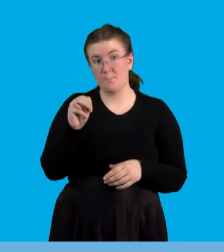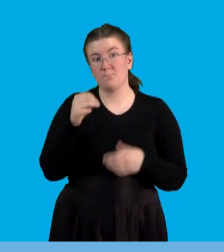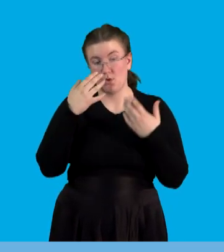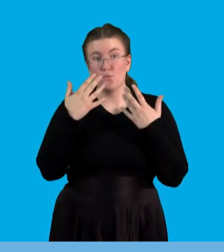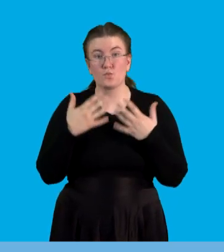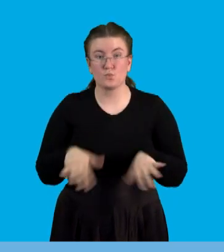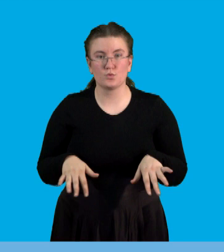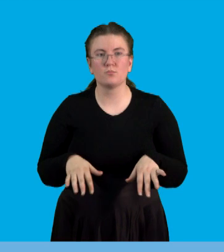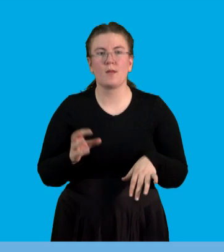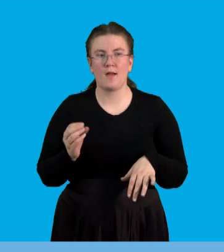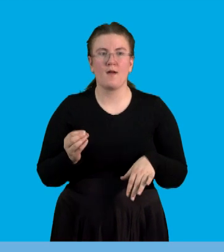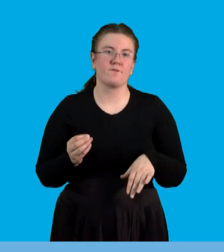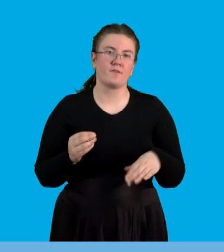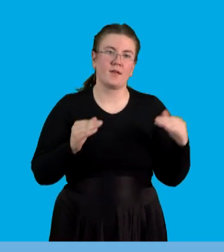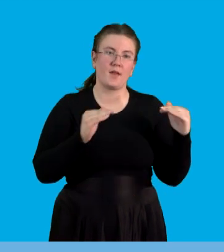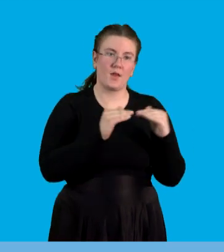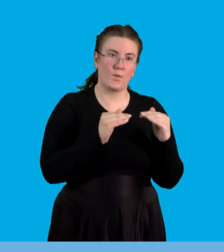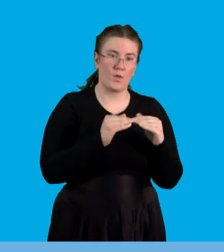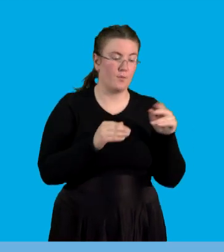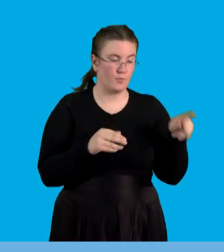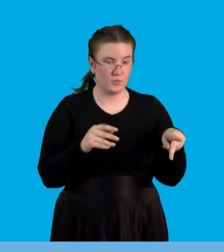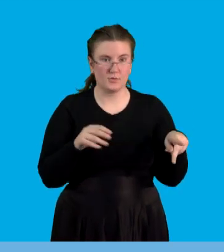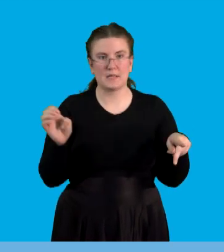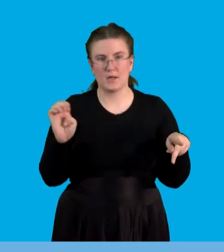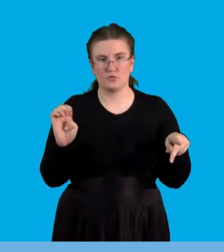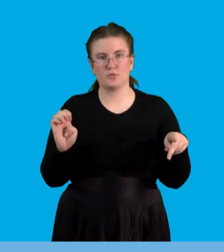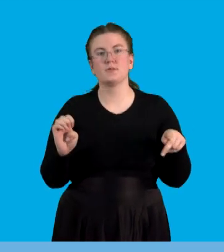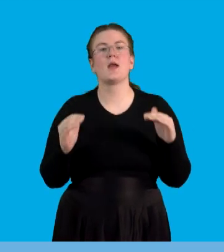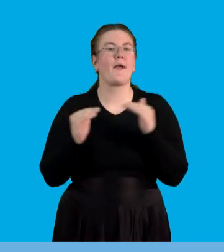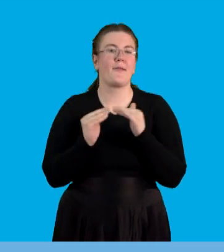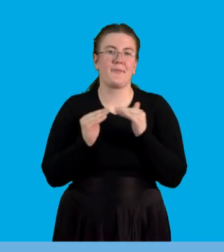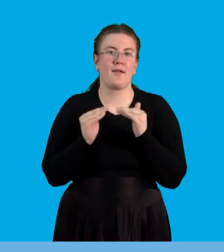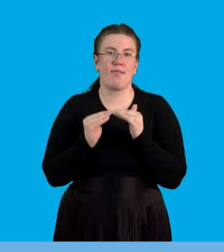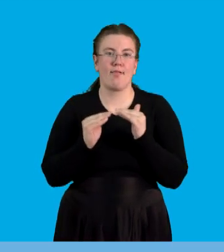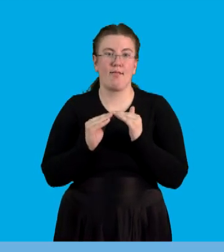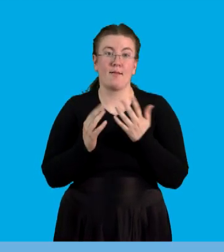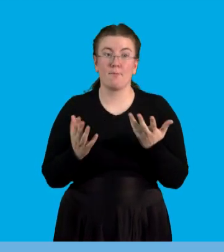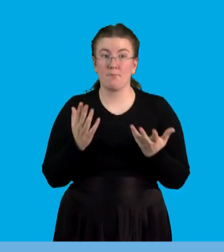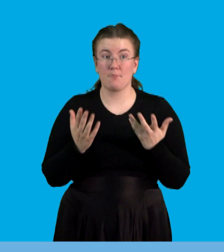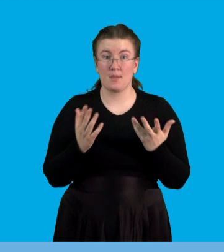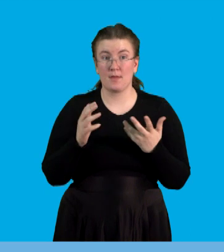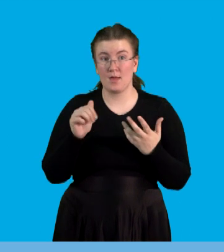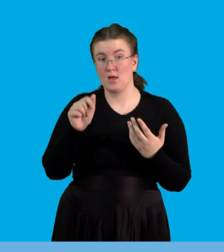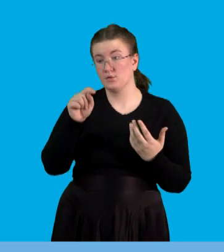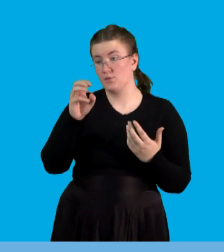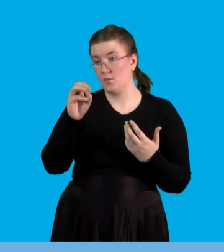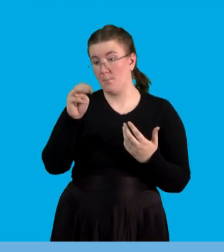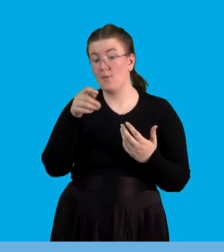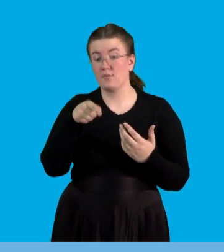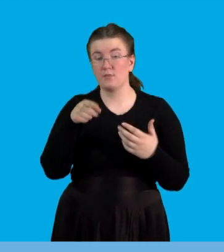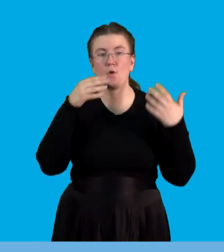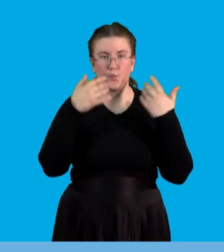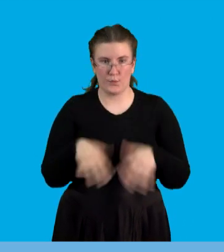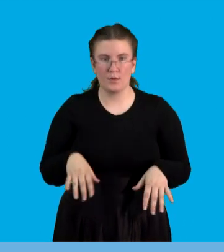So in a neutral atom, we know that there should always be an equal number of protons and electrons. So if an atom